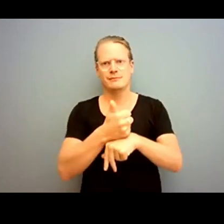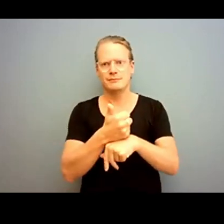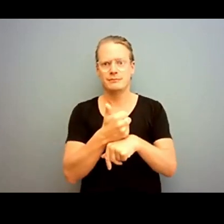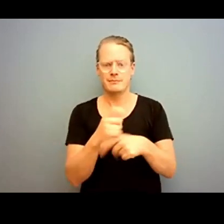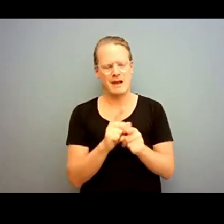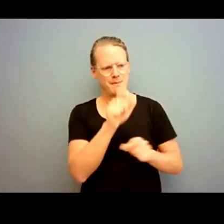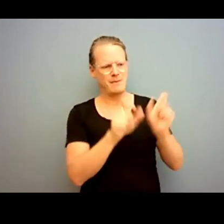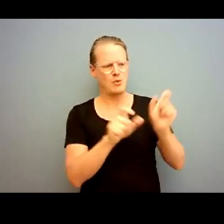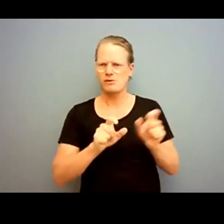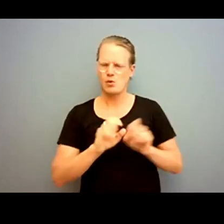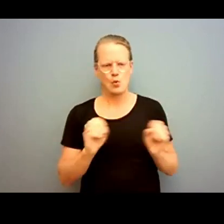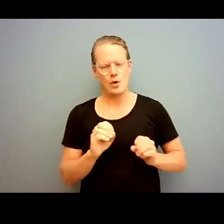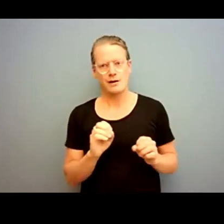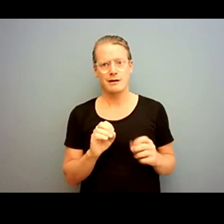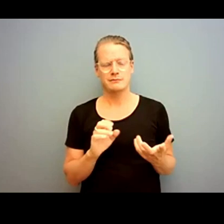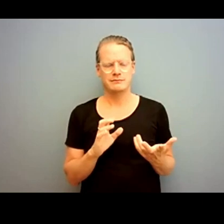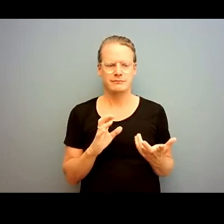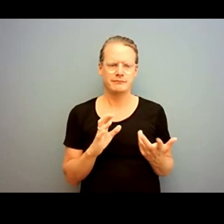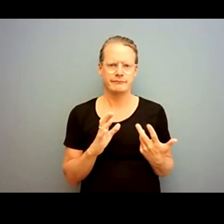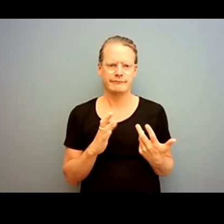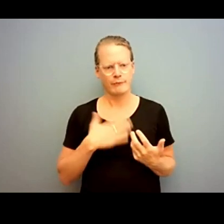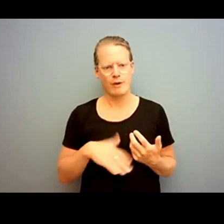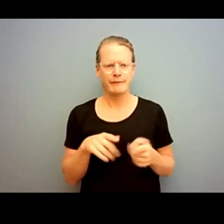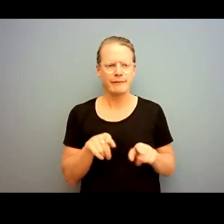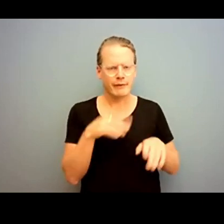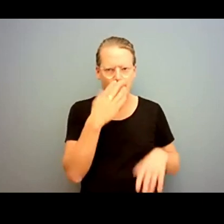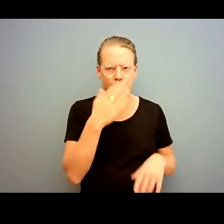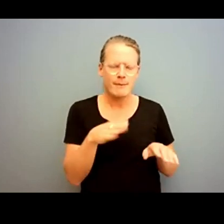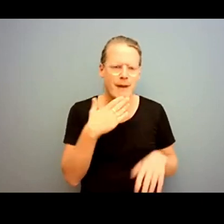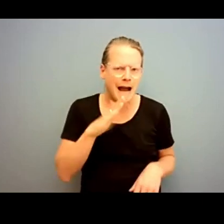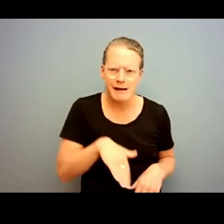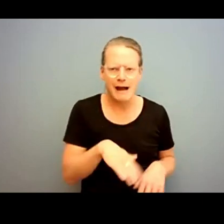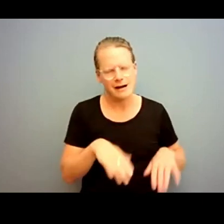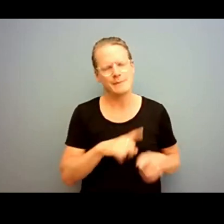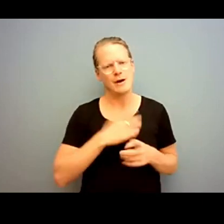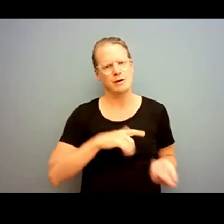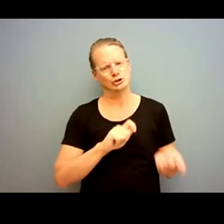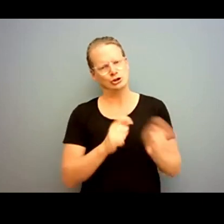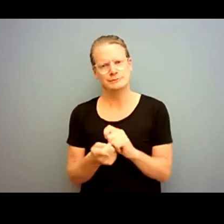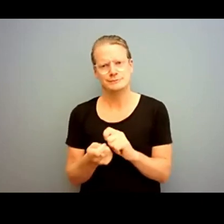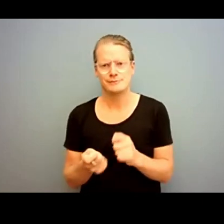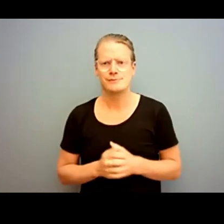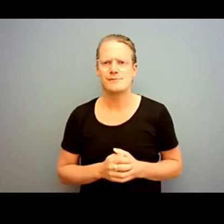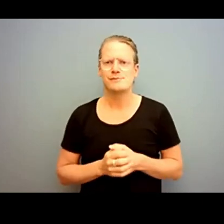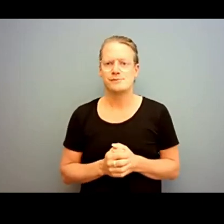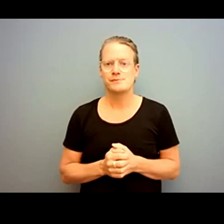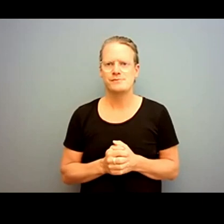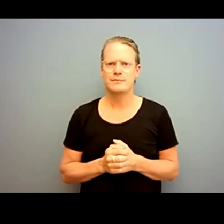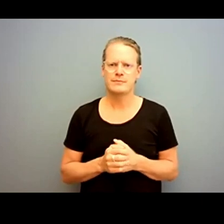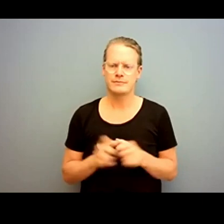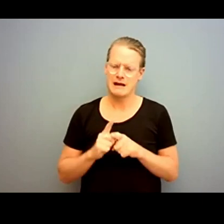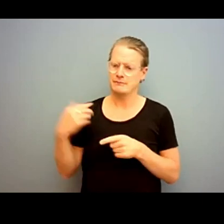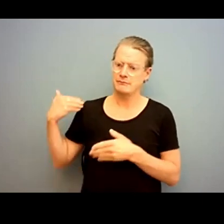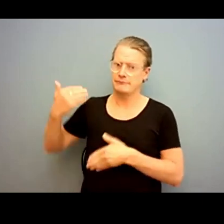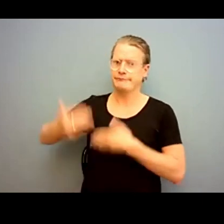approaches, and especially in the area of discrimination law and practice. The traditional approach was to